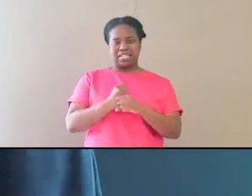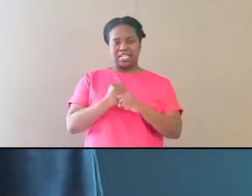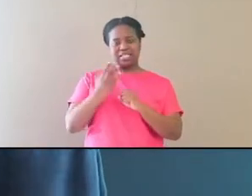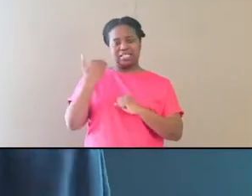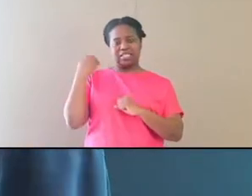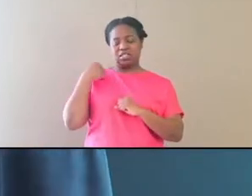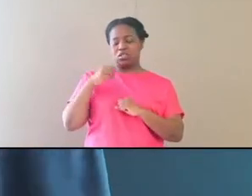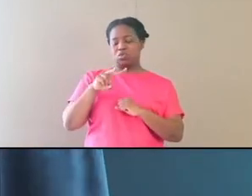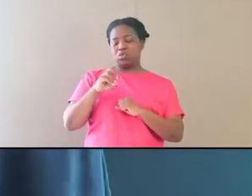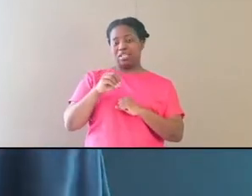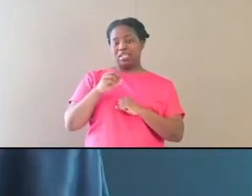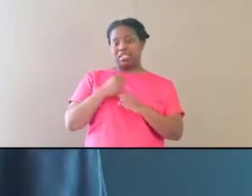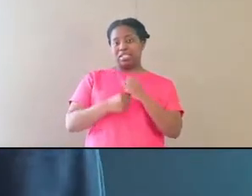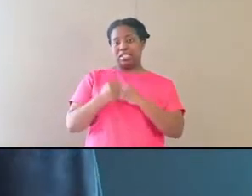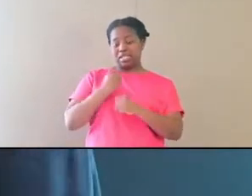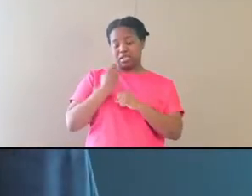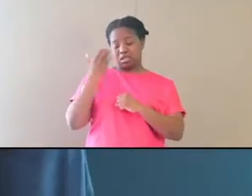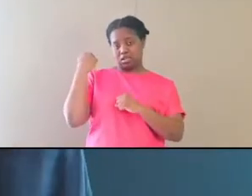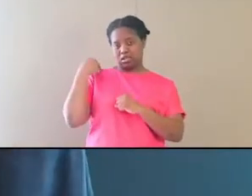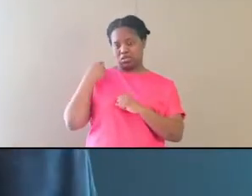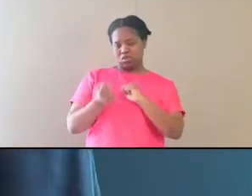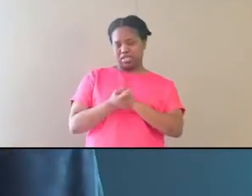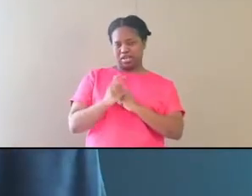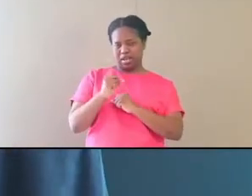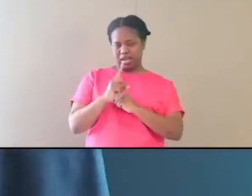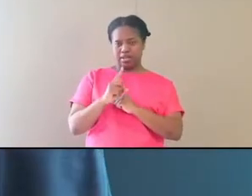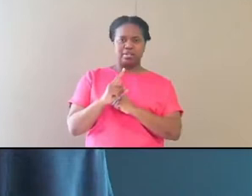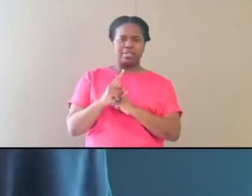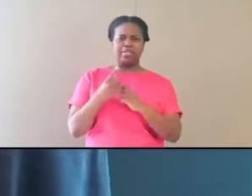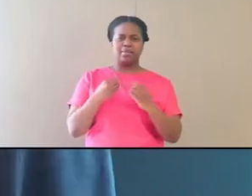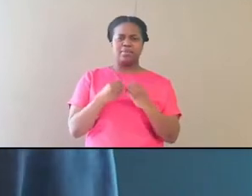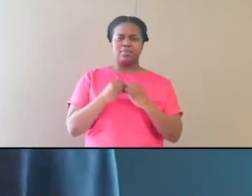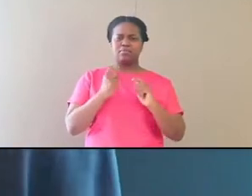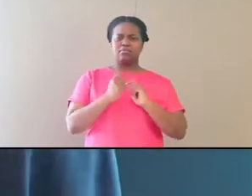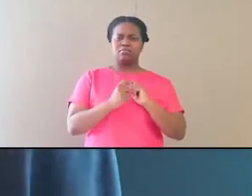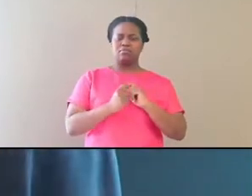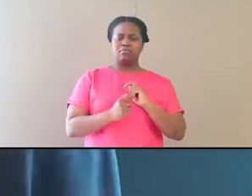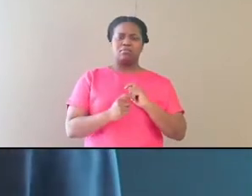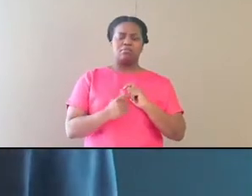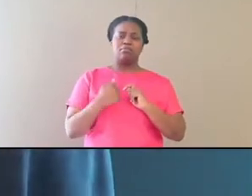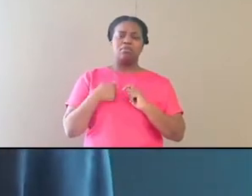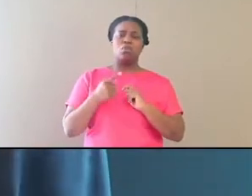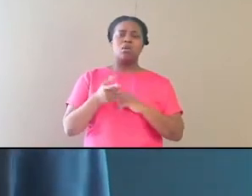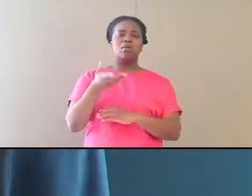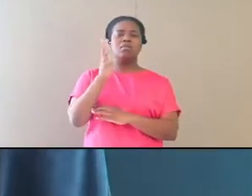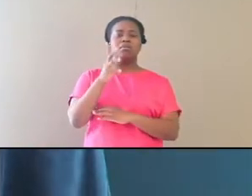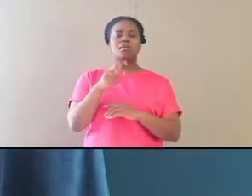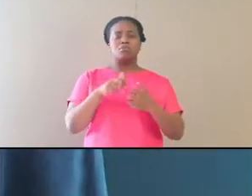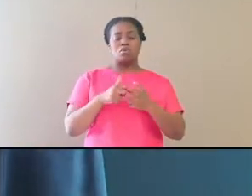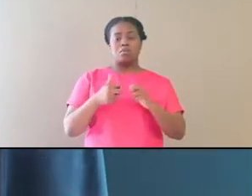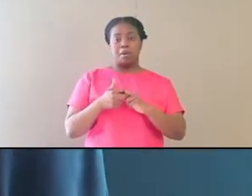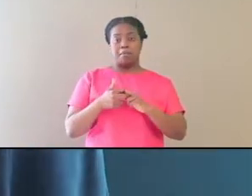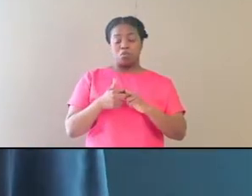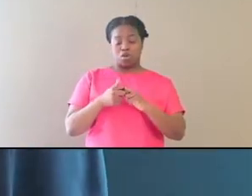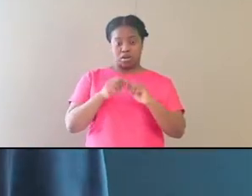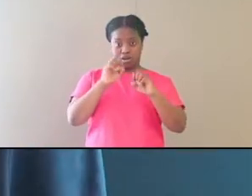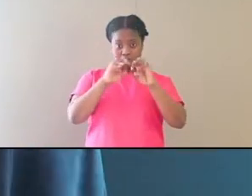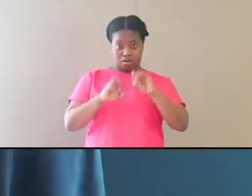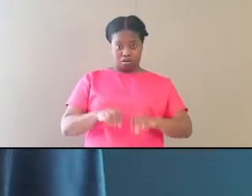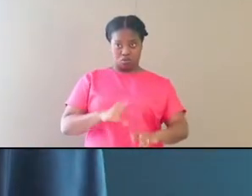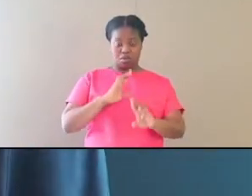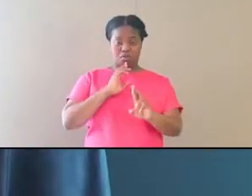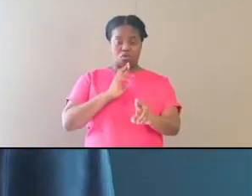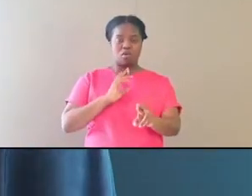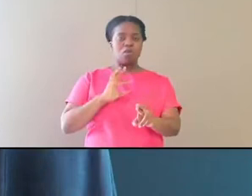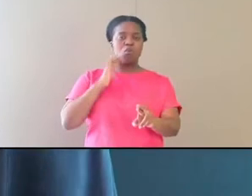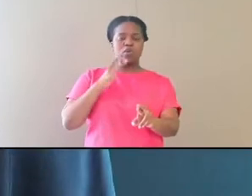happened in recent years, where something shifted. And I will say that we'll be presenting – the problem with writing a report, of course, is that once you